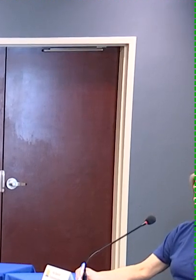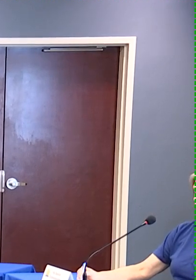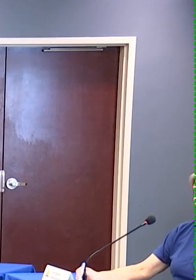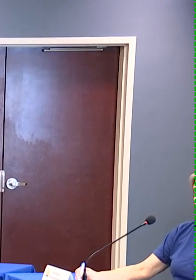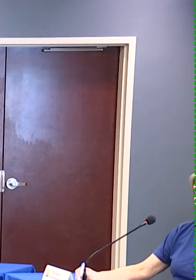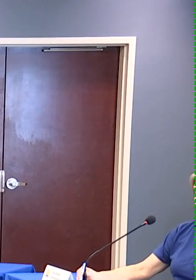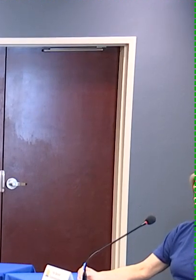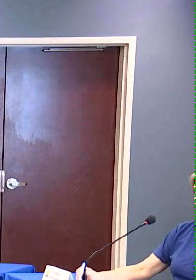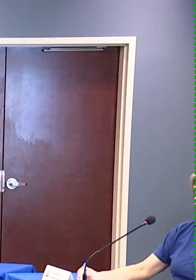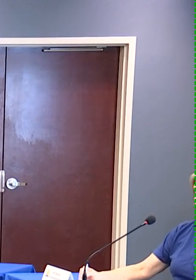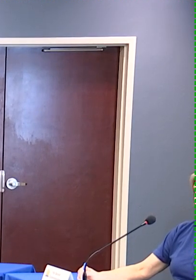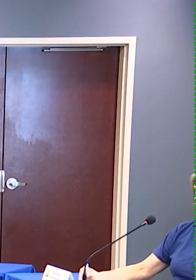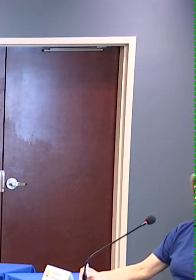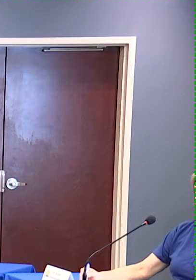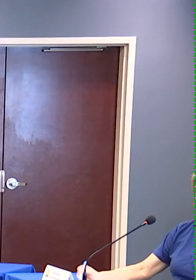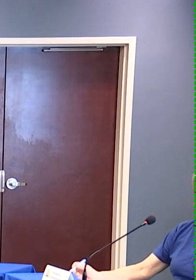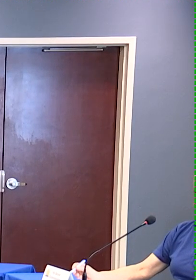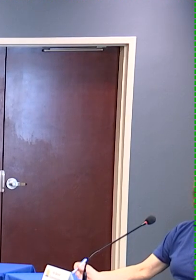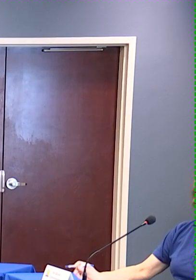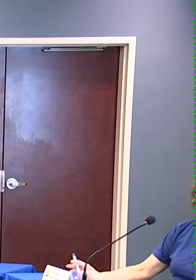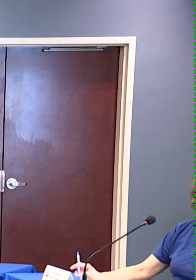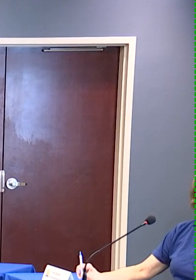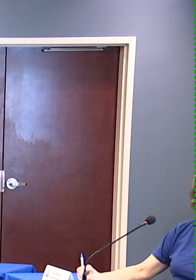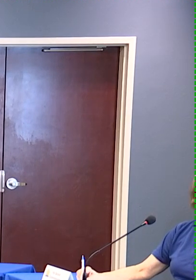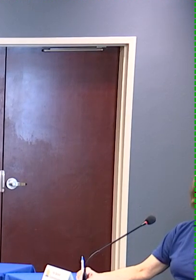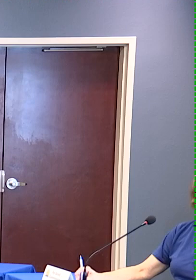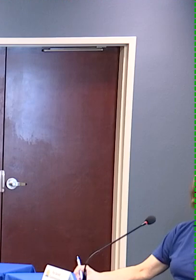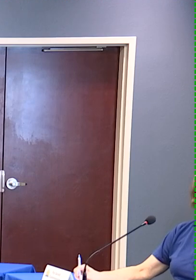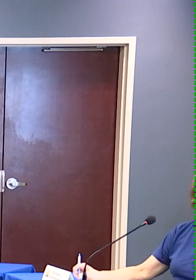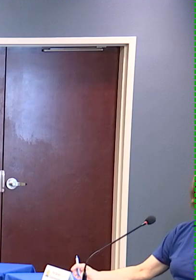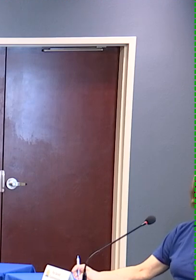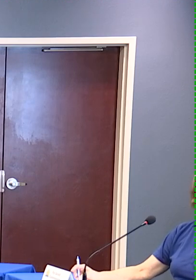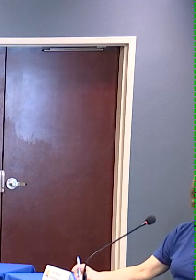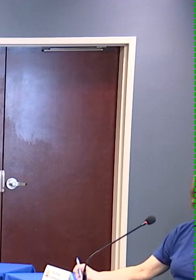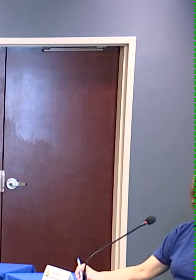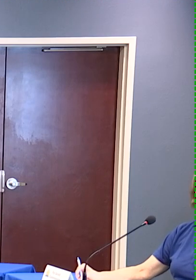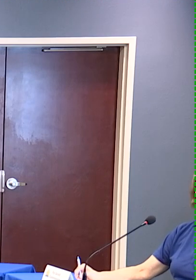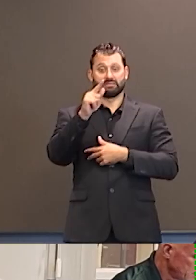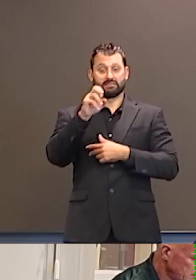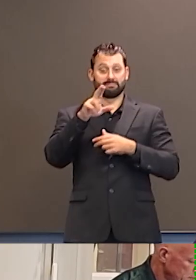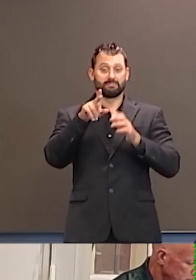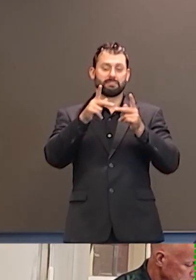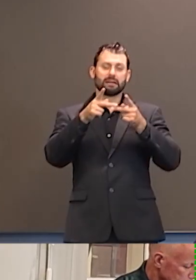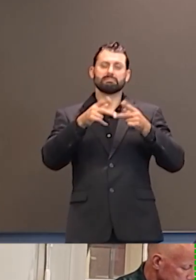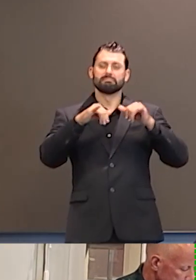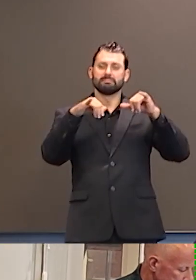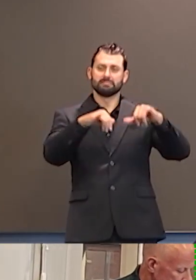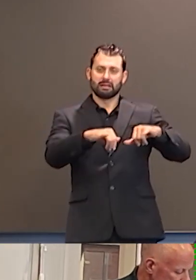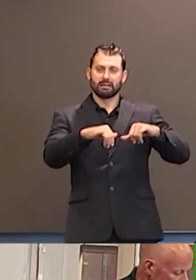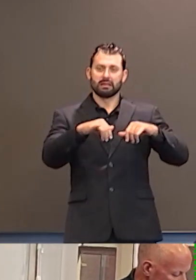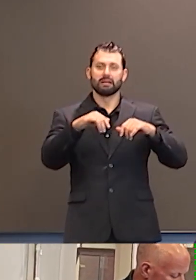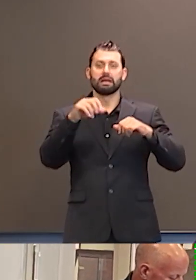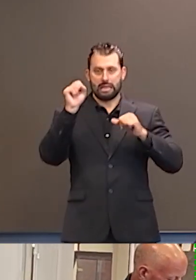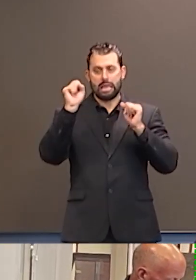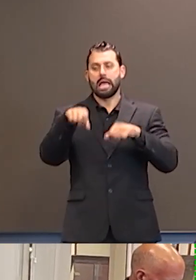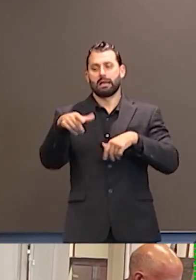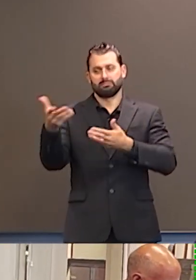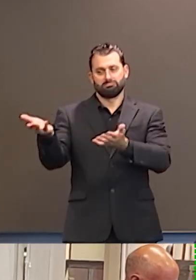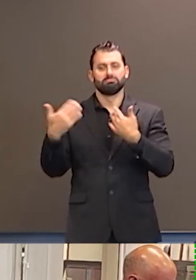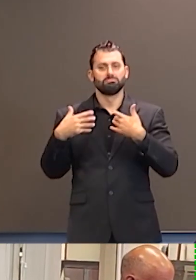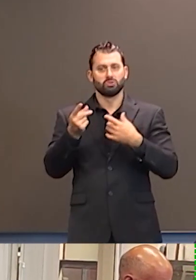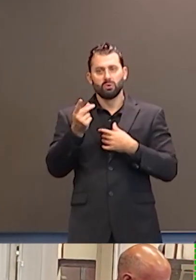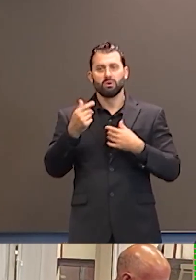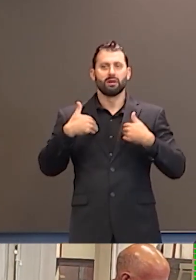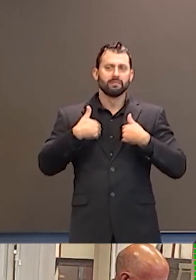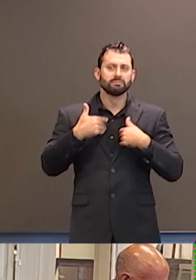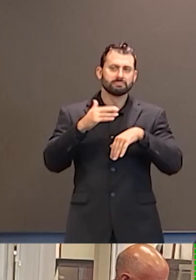shelters that accommodate pet friendly and then we'll have i believe 19 additional shelters available for the